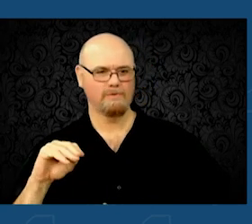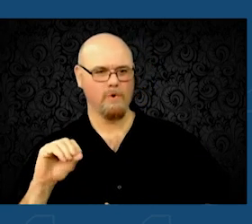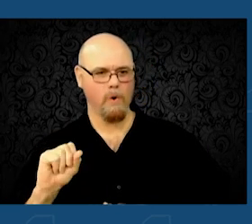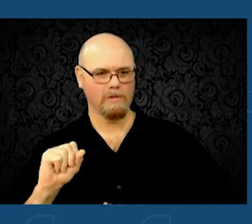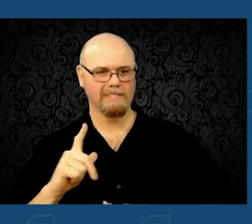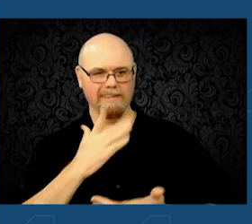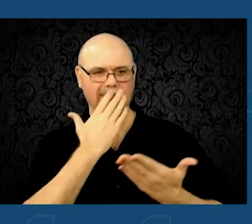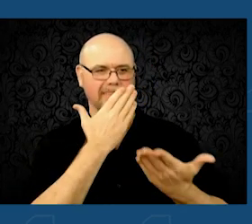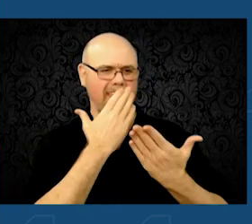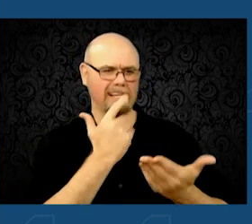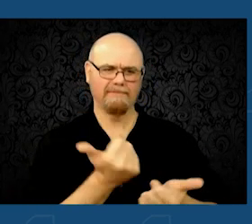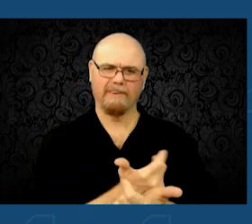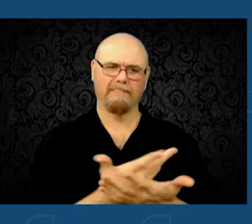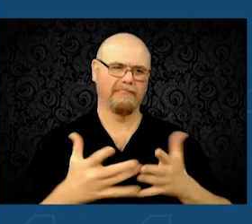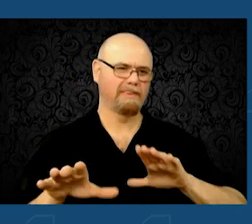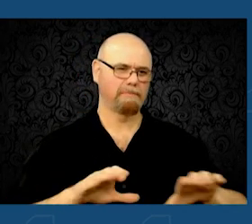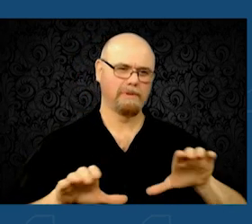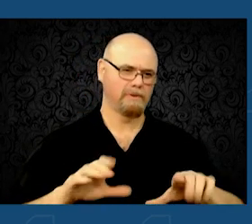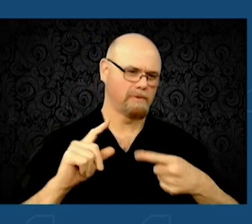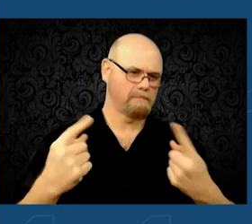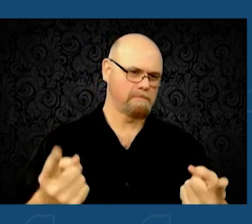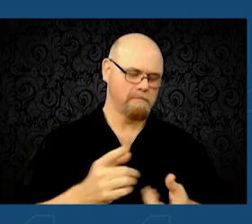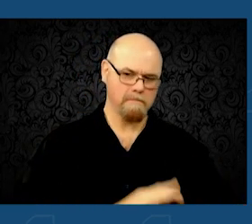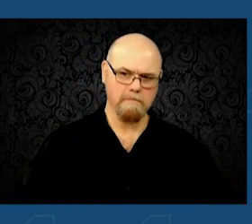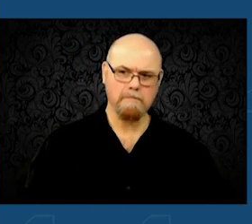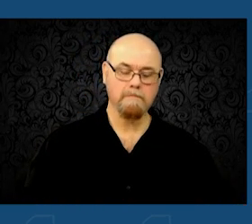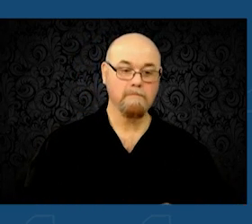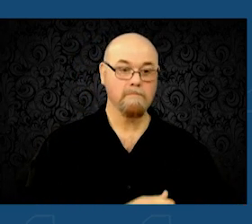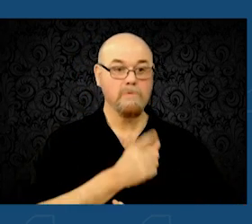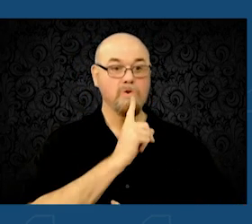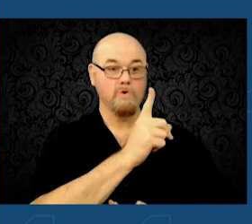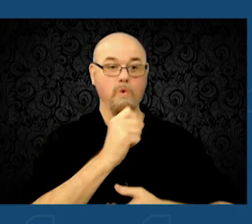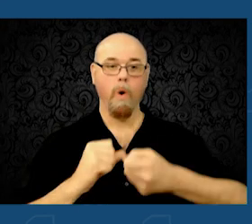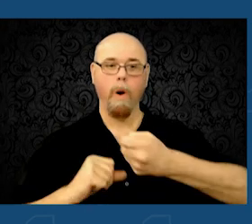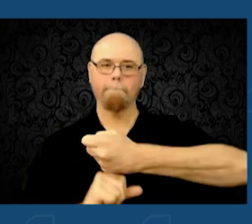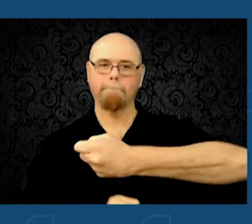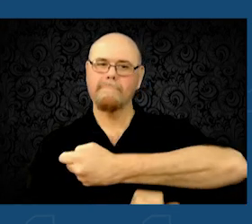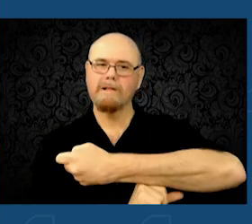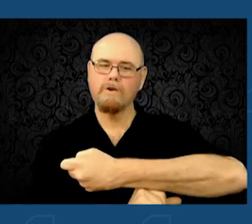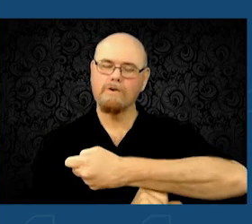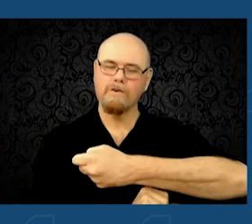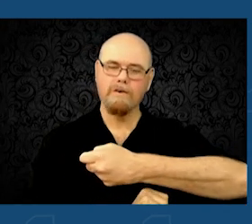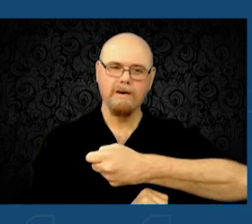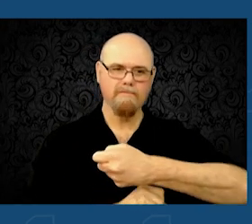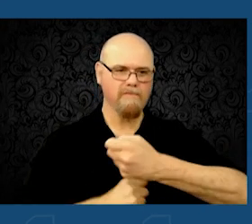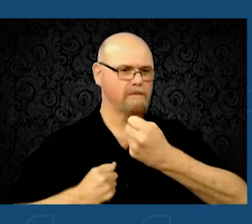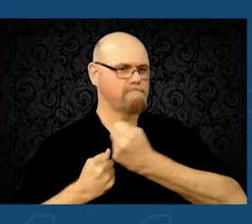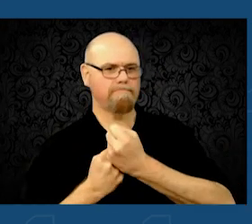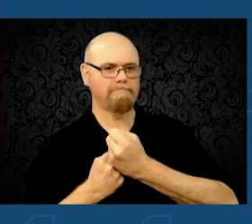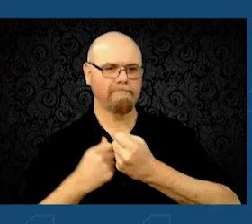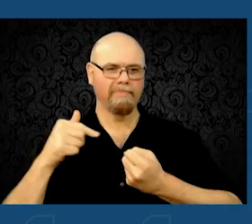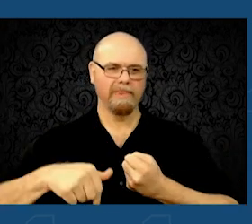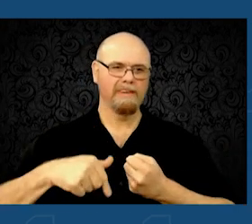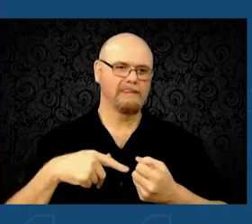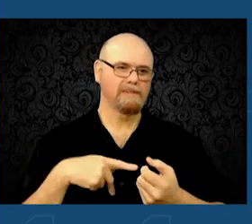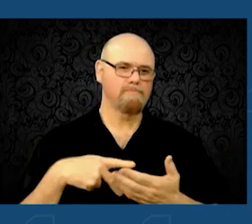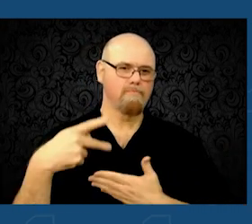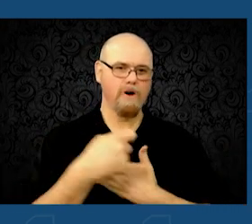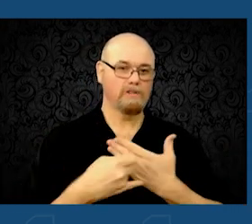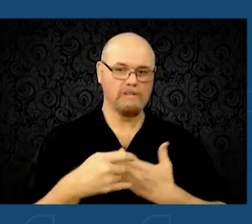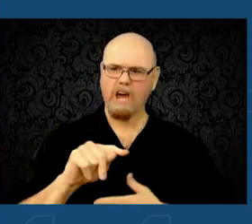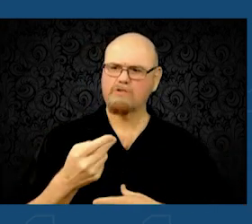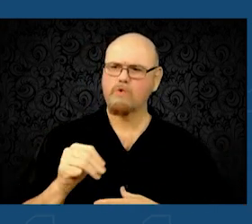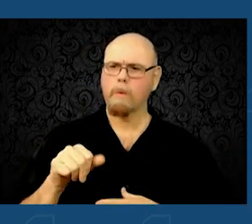do. You're a pillar and a cornerstone to this project, and I appreciate Thomas. Are you here,